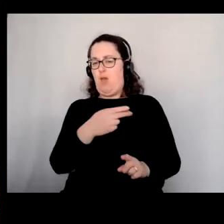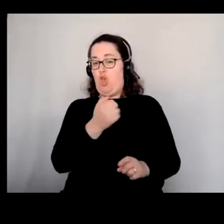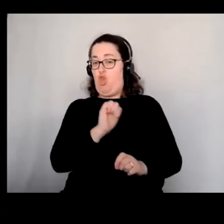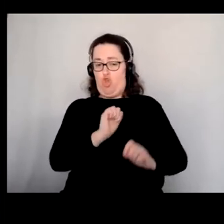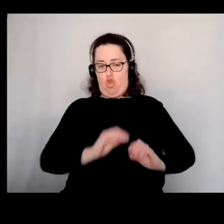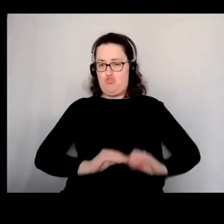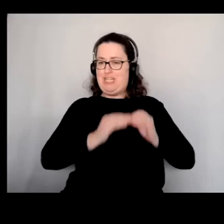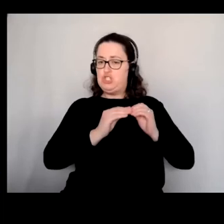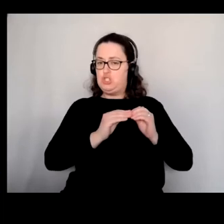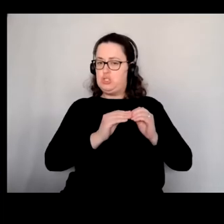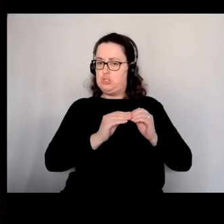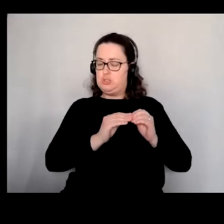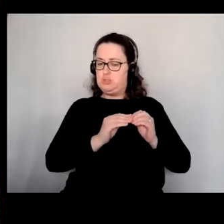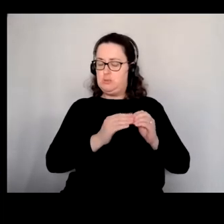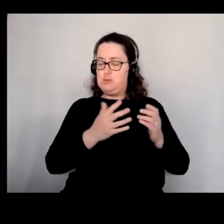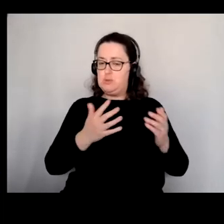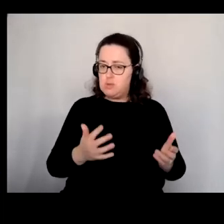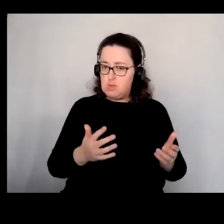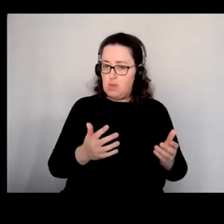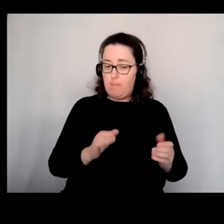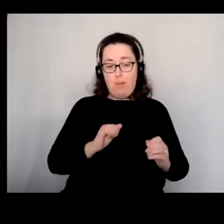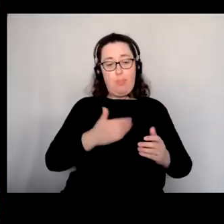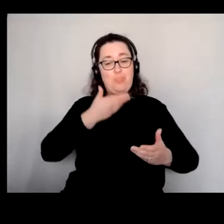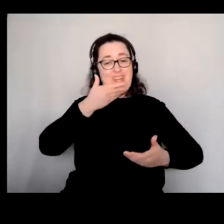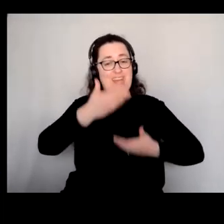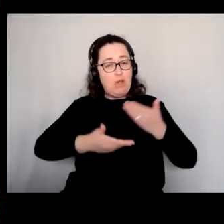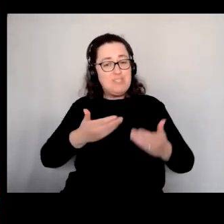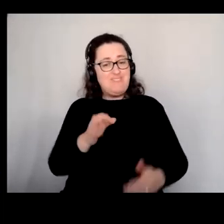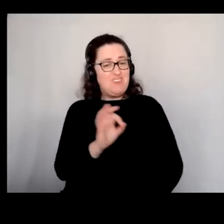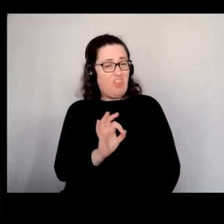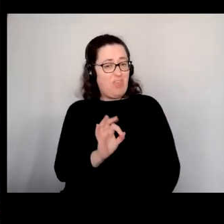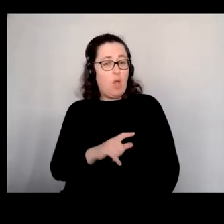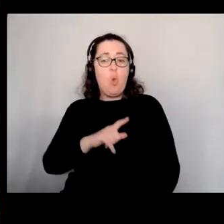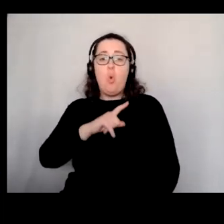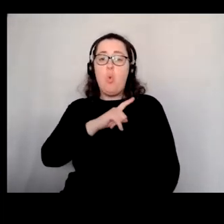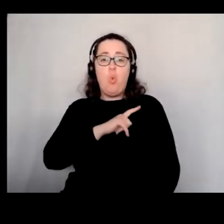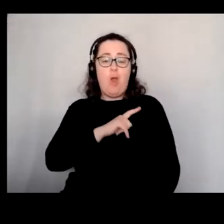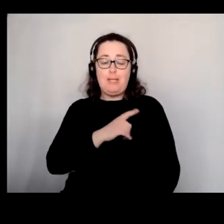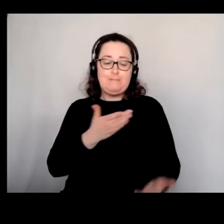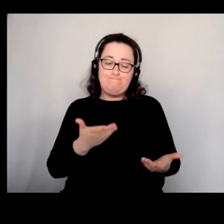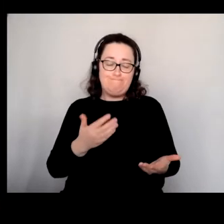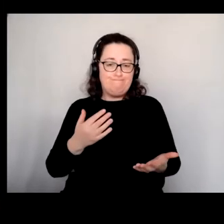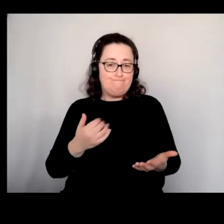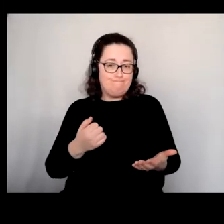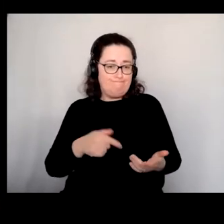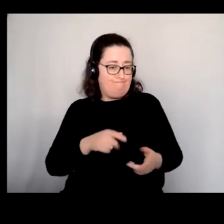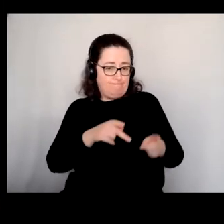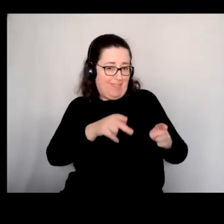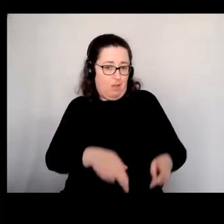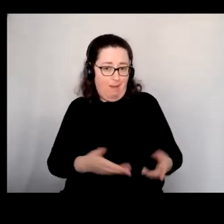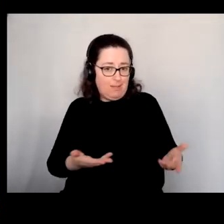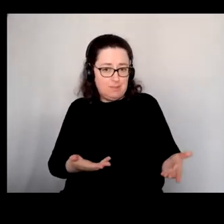work, but it's not, it's not part of the narrative, obviously, because this person is no longer with